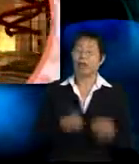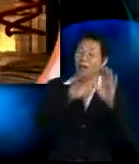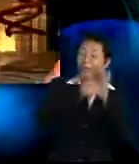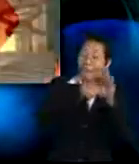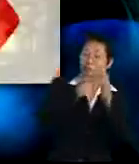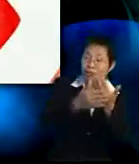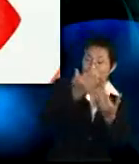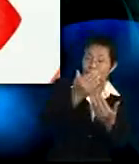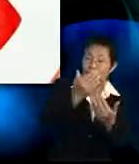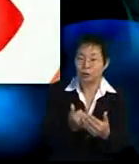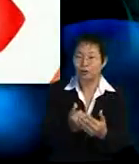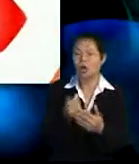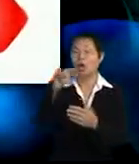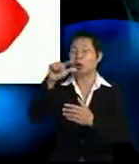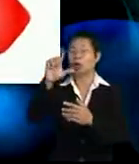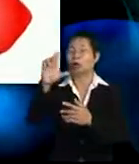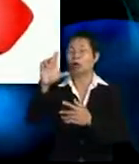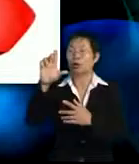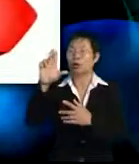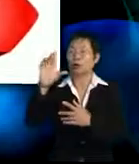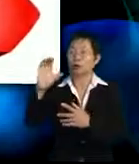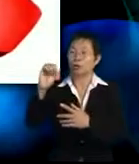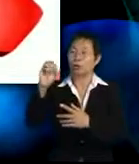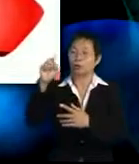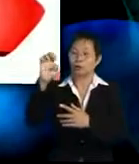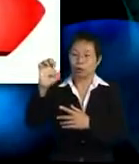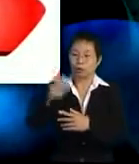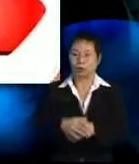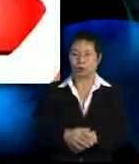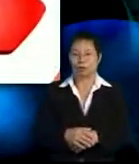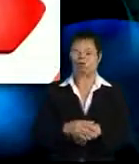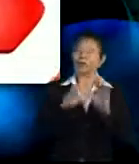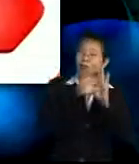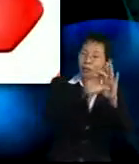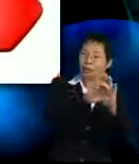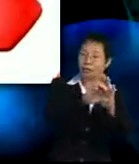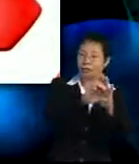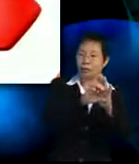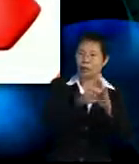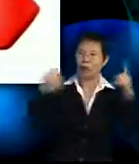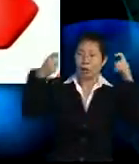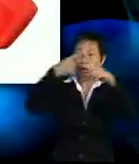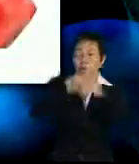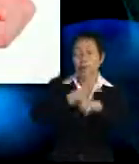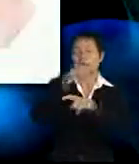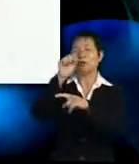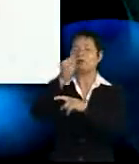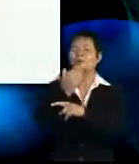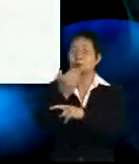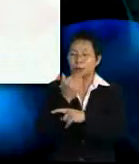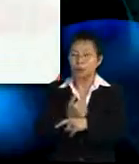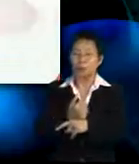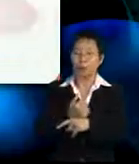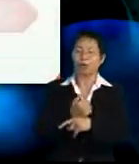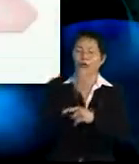Example of simple sugar is glucose. Maltose or malt sugar is an example of complex sugar. It is made